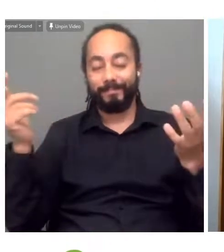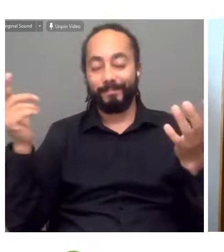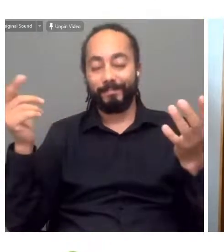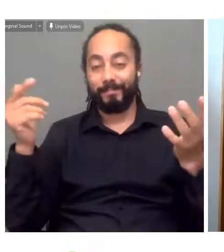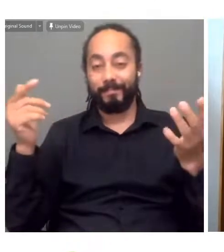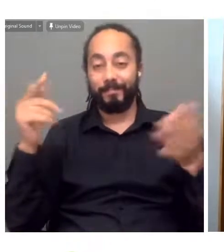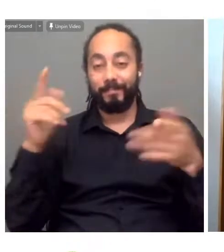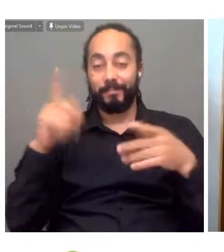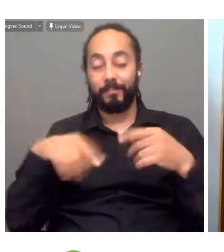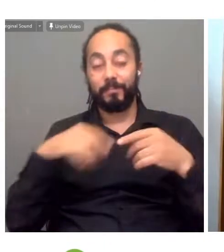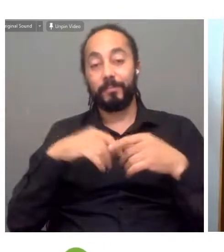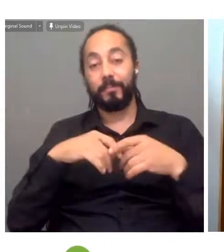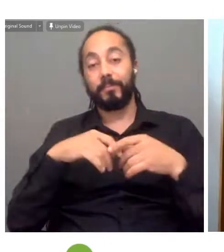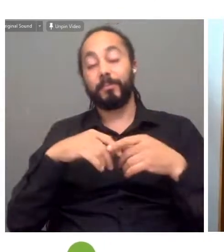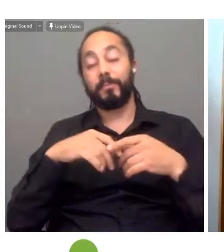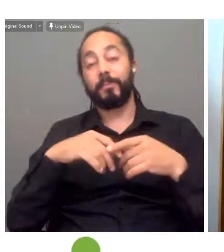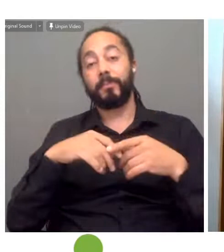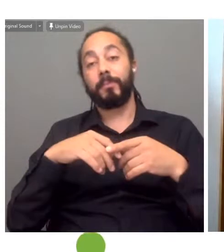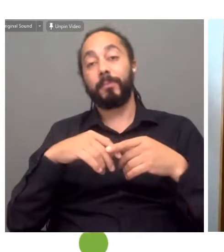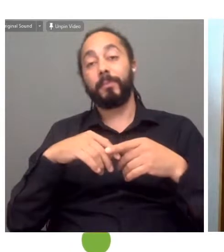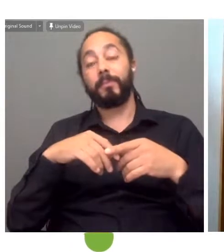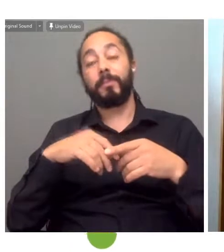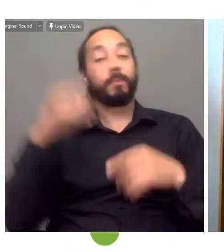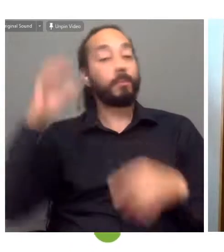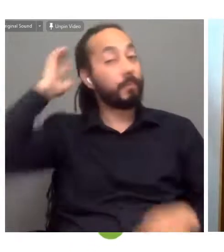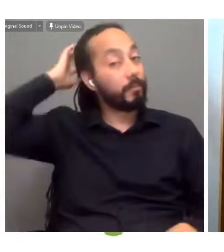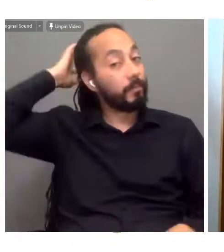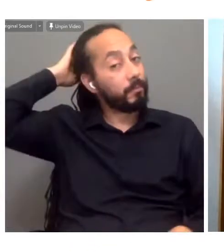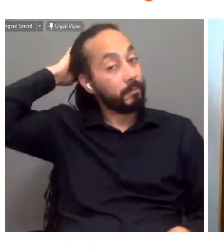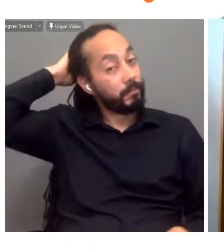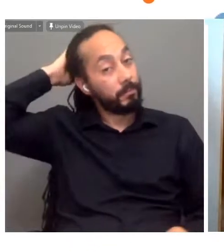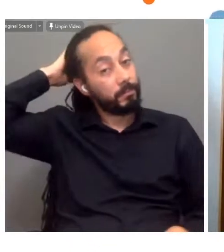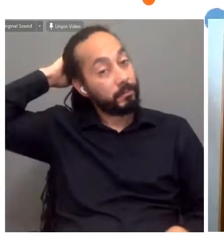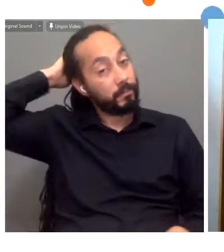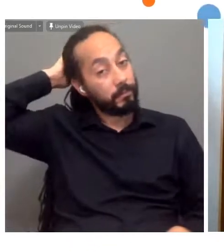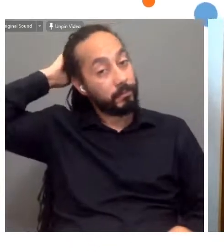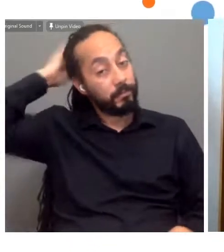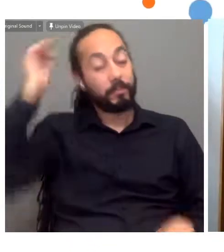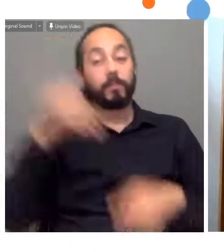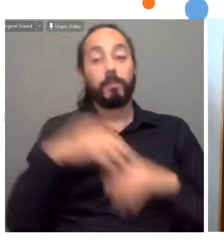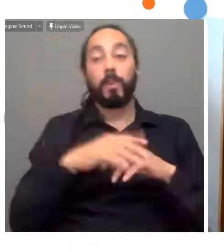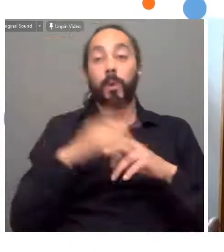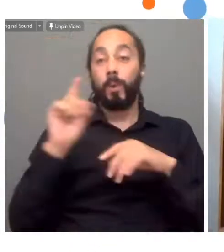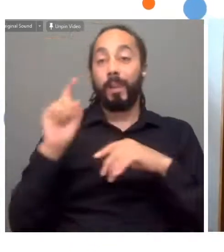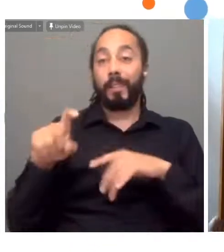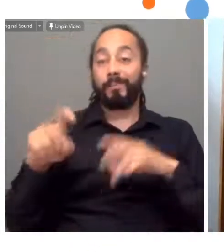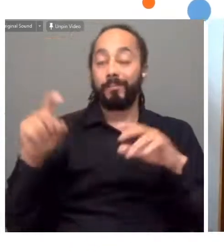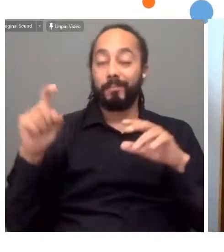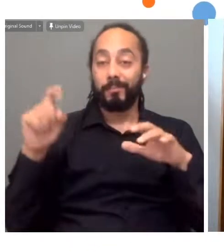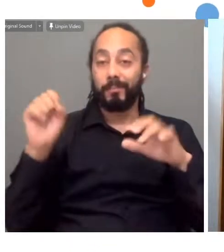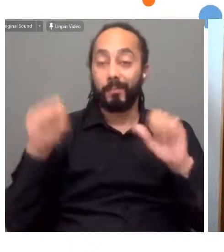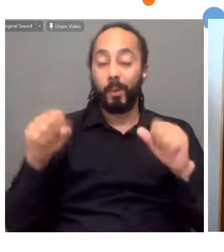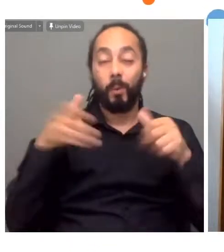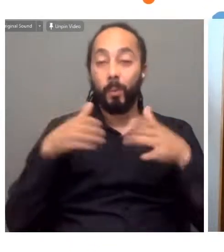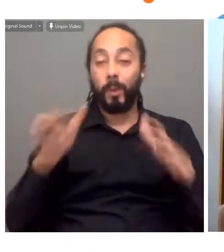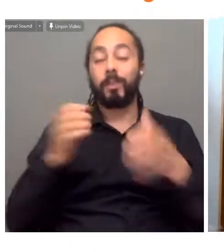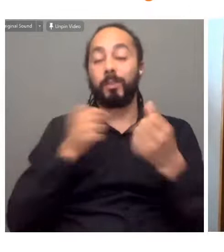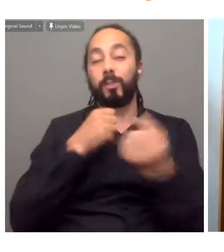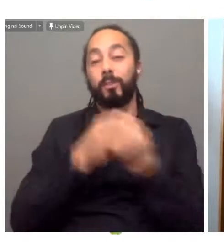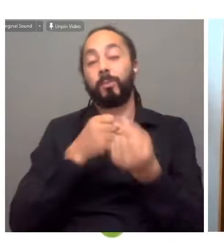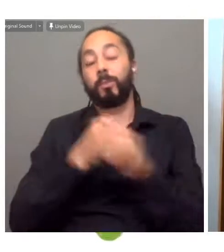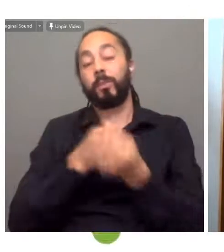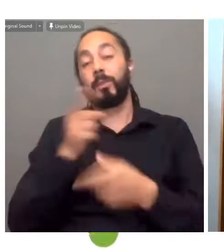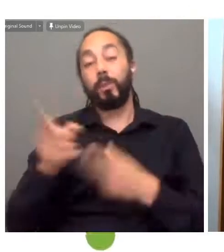So we need to find a way to support you until you can get back